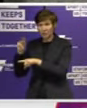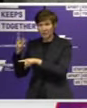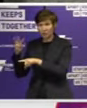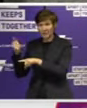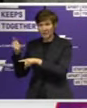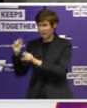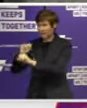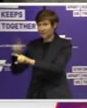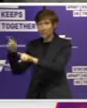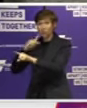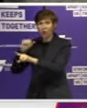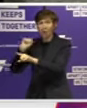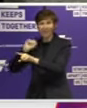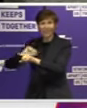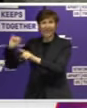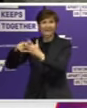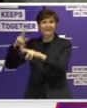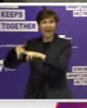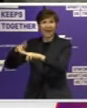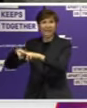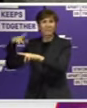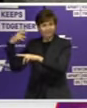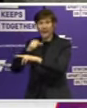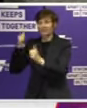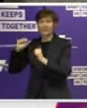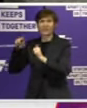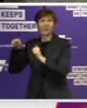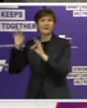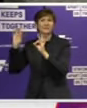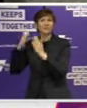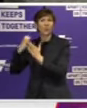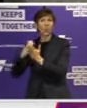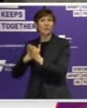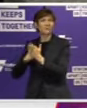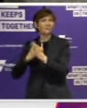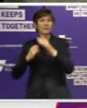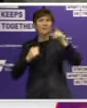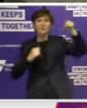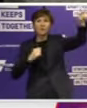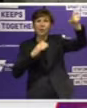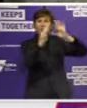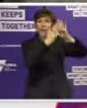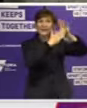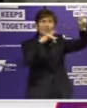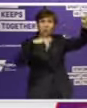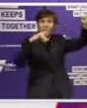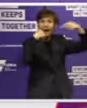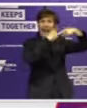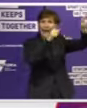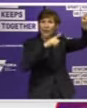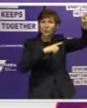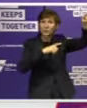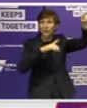do it by 2:30 p.m, at which time we know was when the Prime Minister was announcing that there would be hotel quarantine.